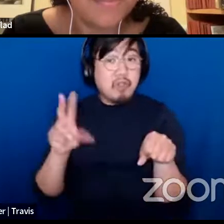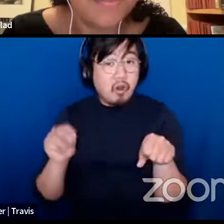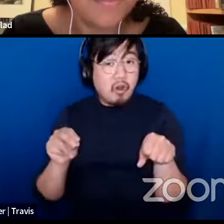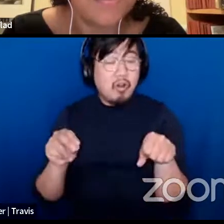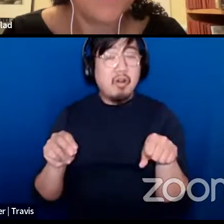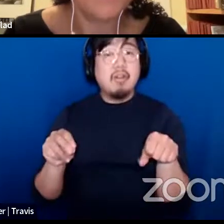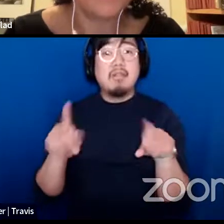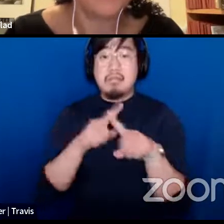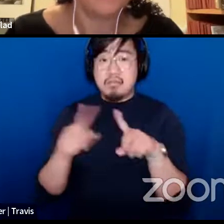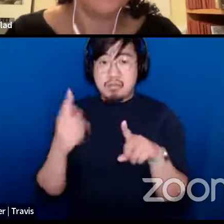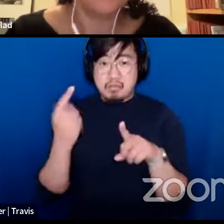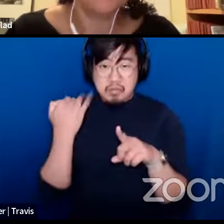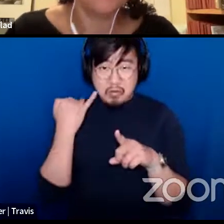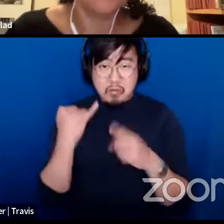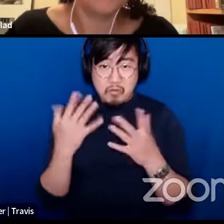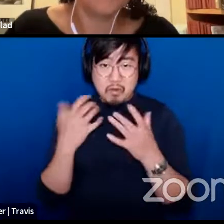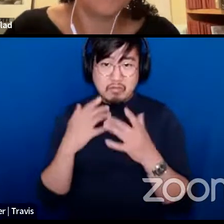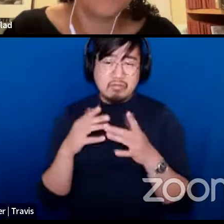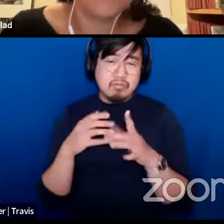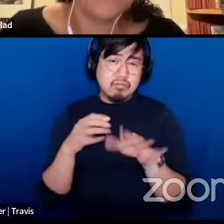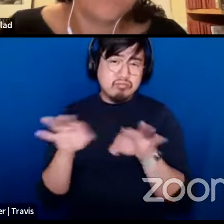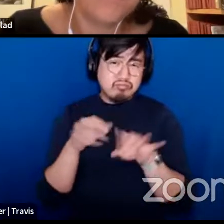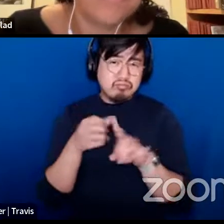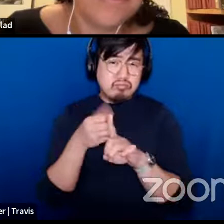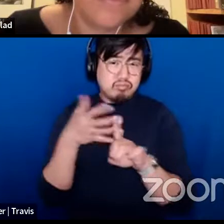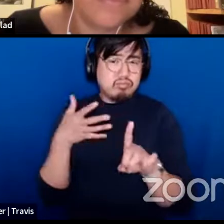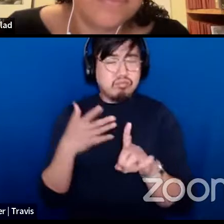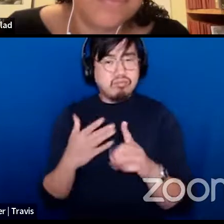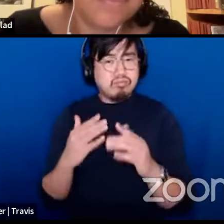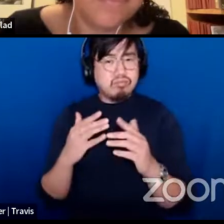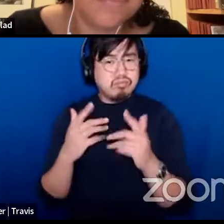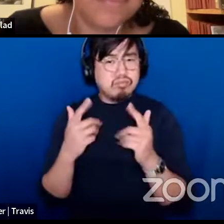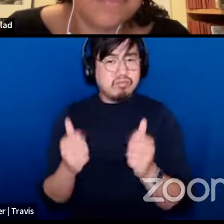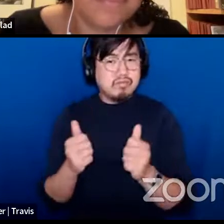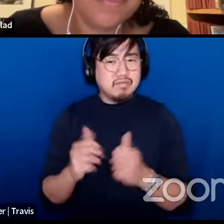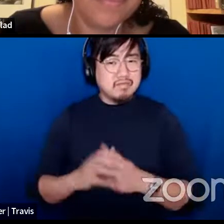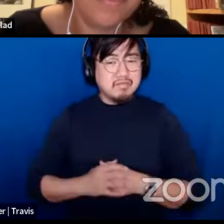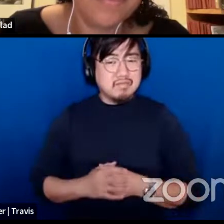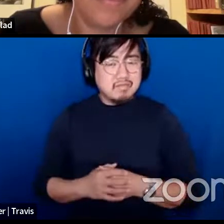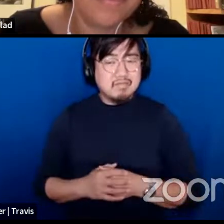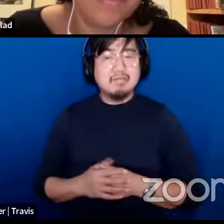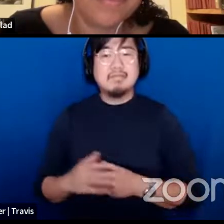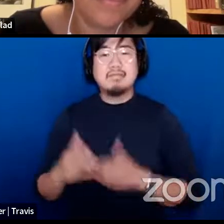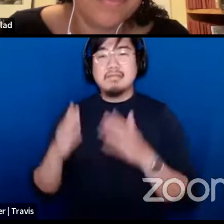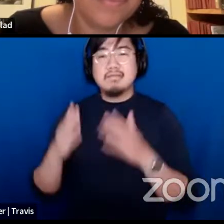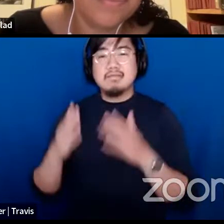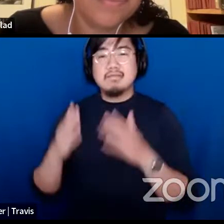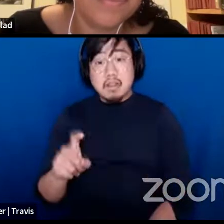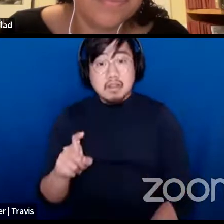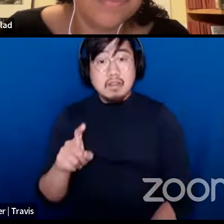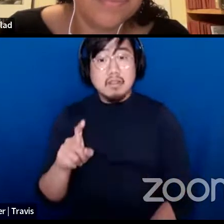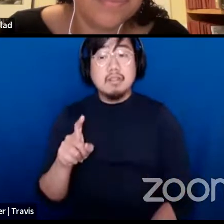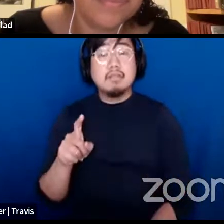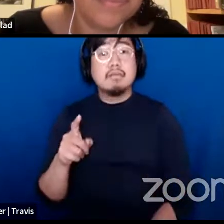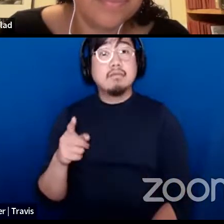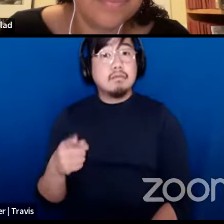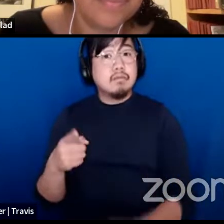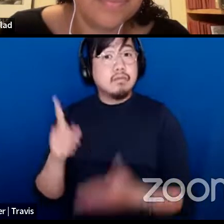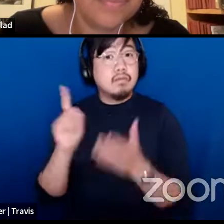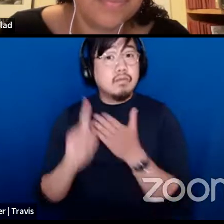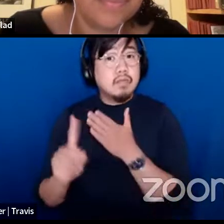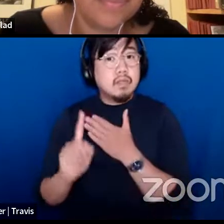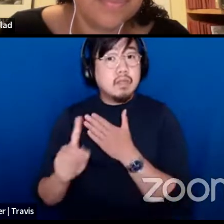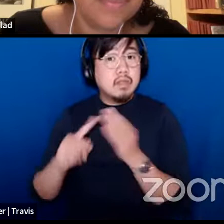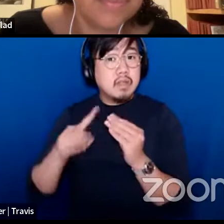more to add, please do. And the questioner asks, did you do any research with or on